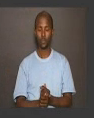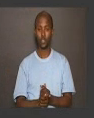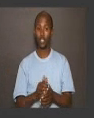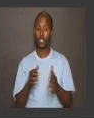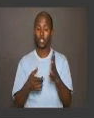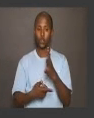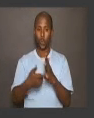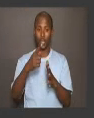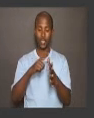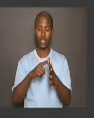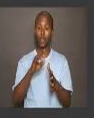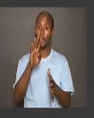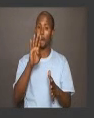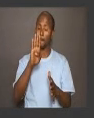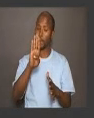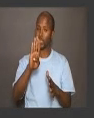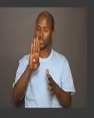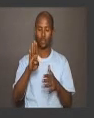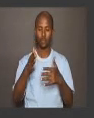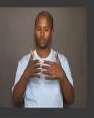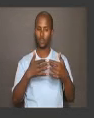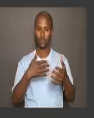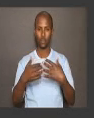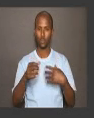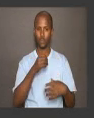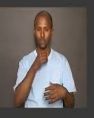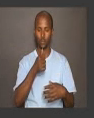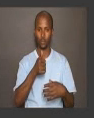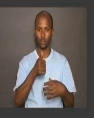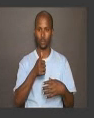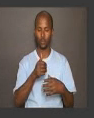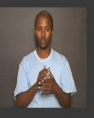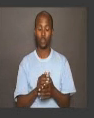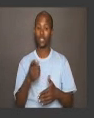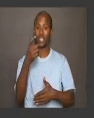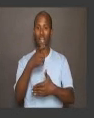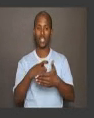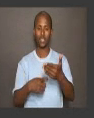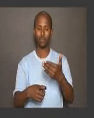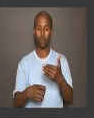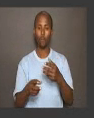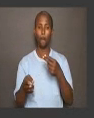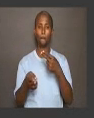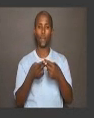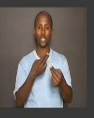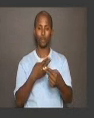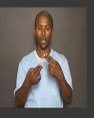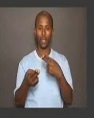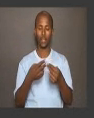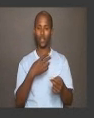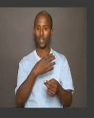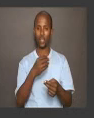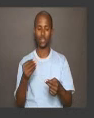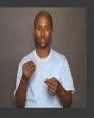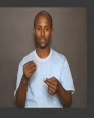Sequence B is not quite as simple. It is the result of multiplying